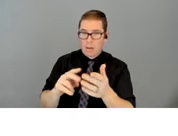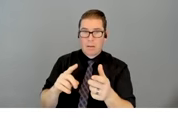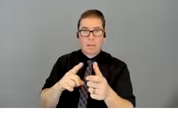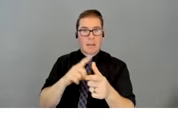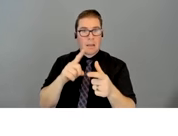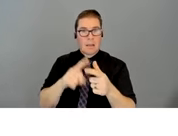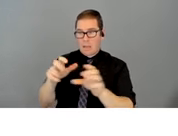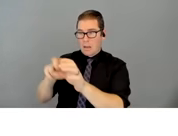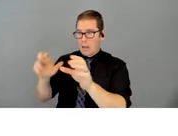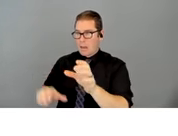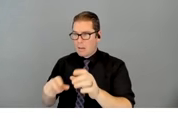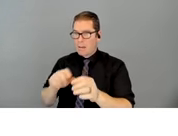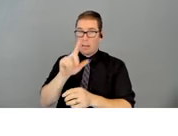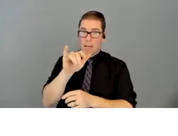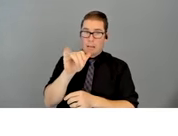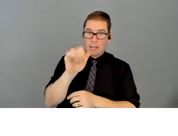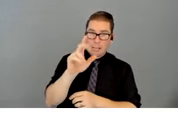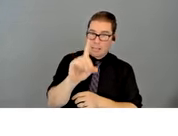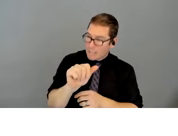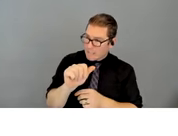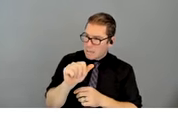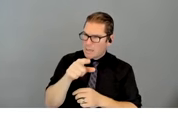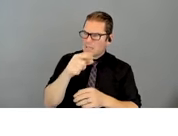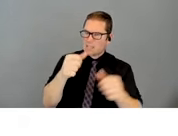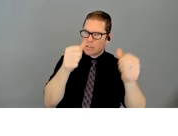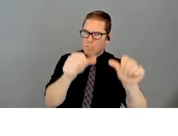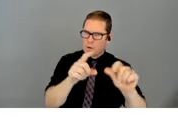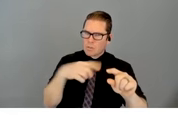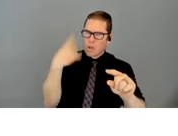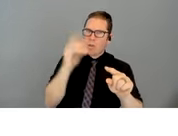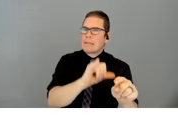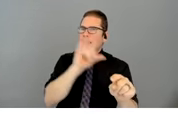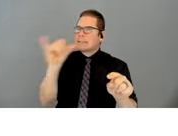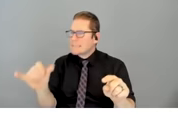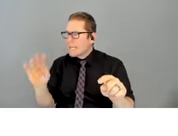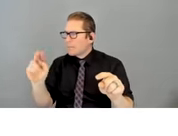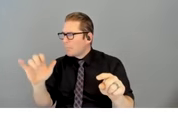Marianne's. And that's where the lights start going on. So.